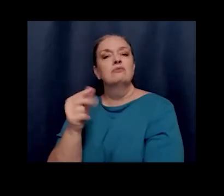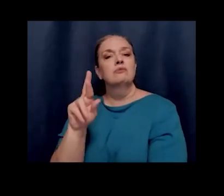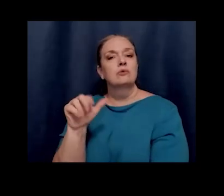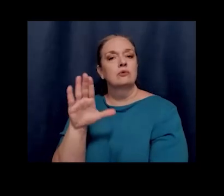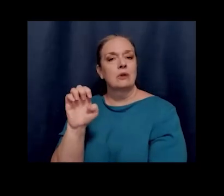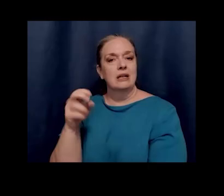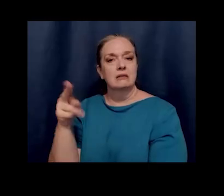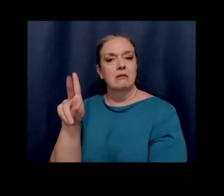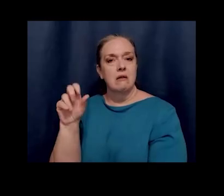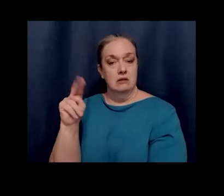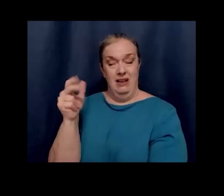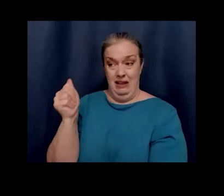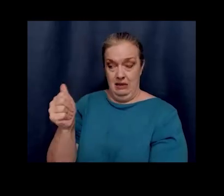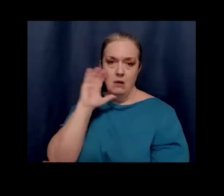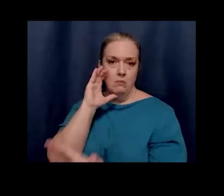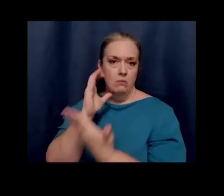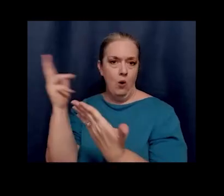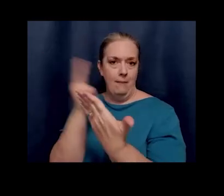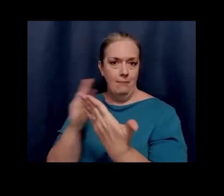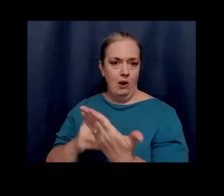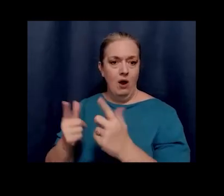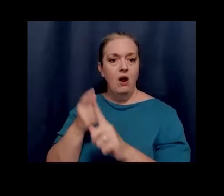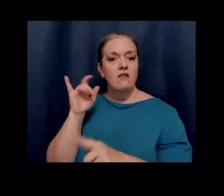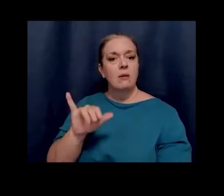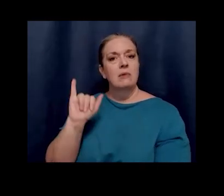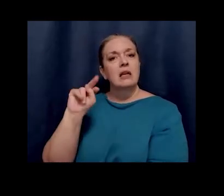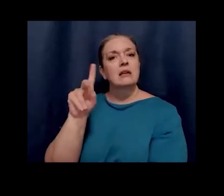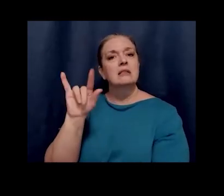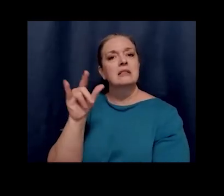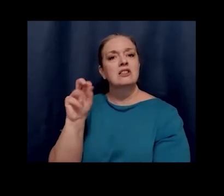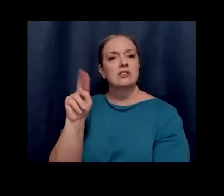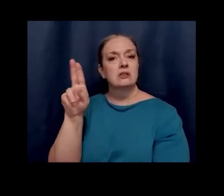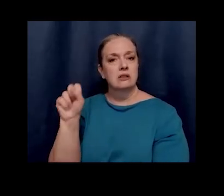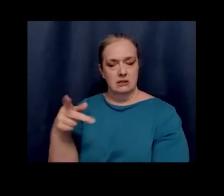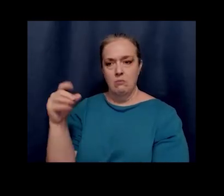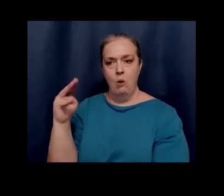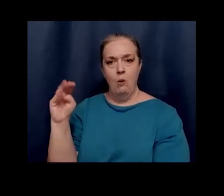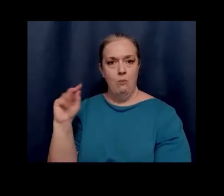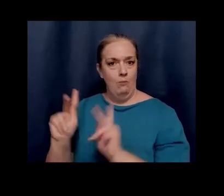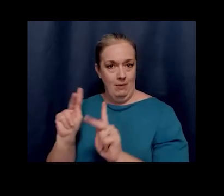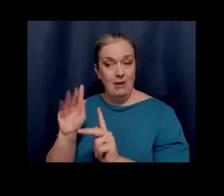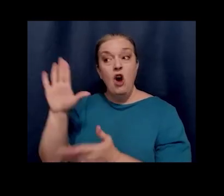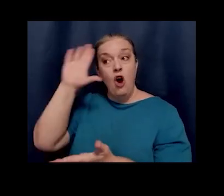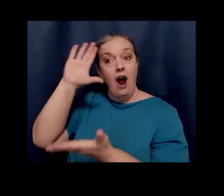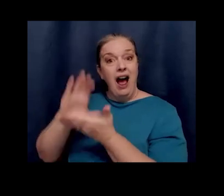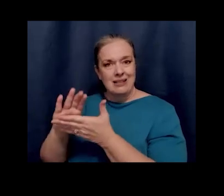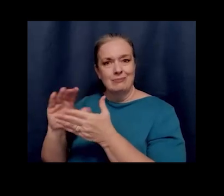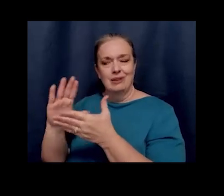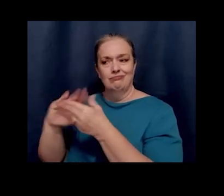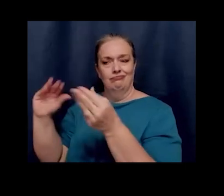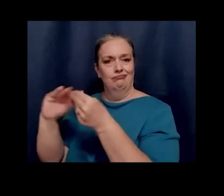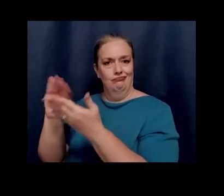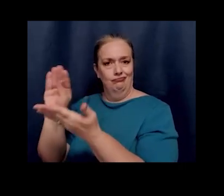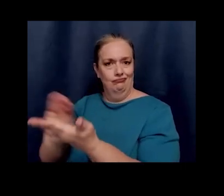formerly educated portrait painter of the indigenous Pomo people, who, along with her ethnographer husband, designs an arts